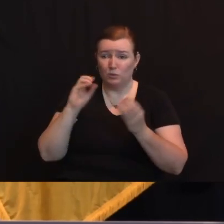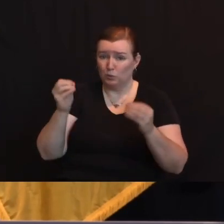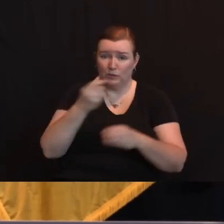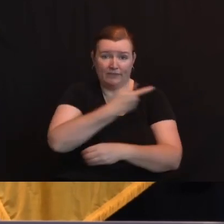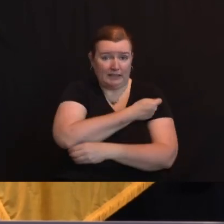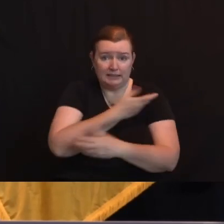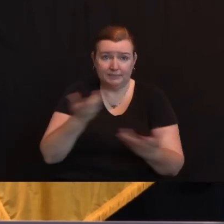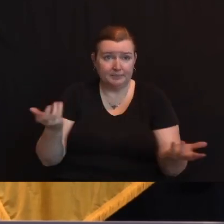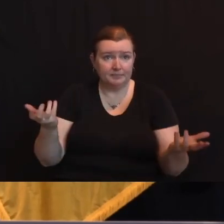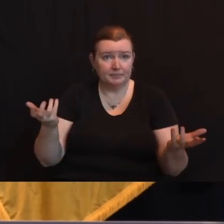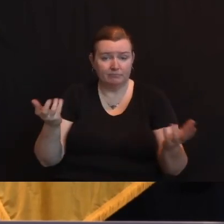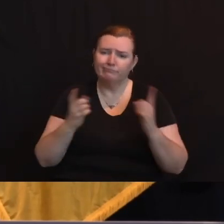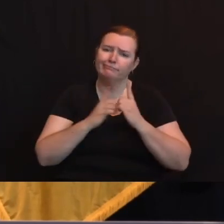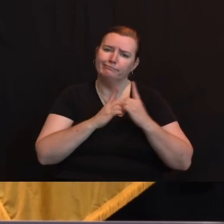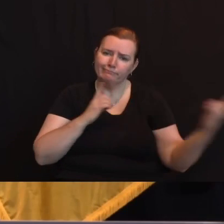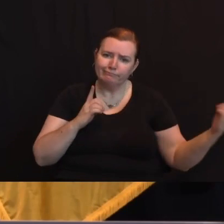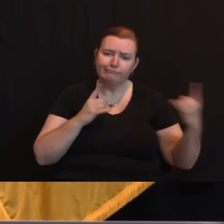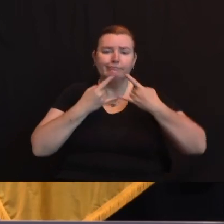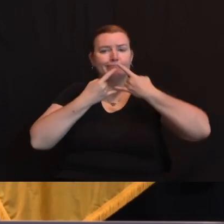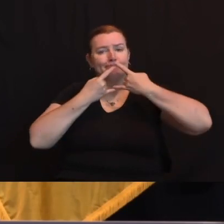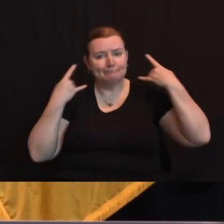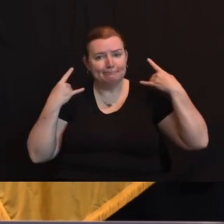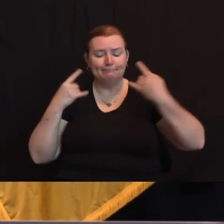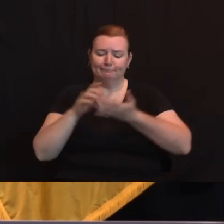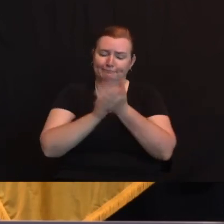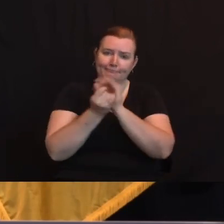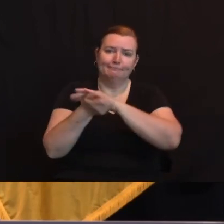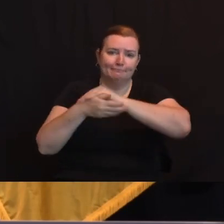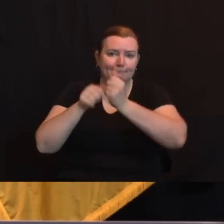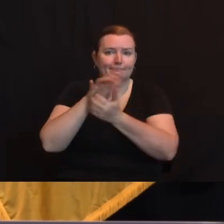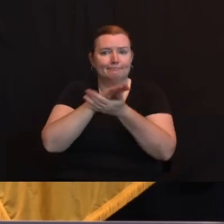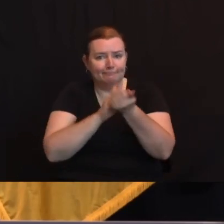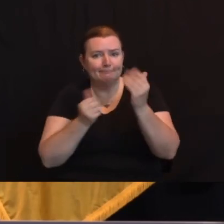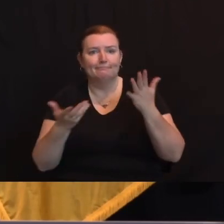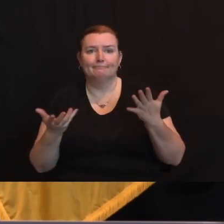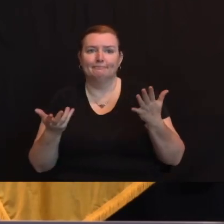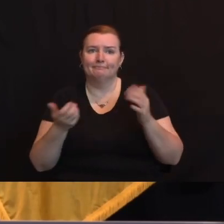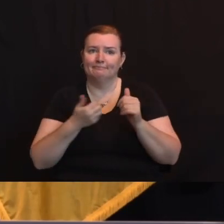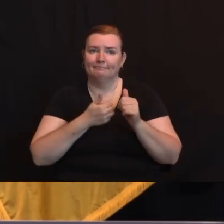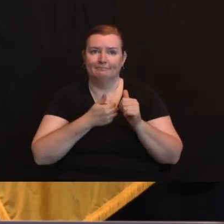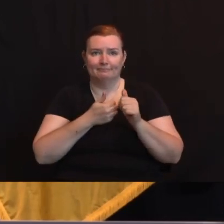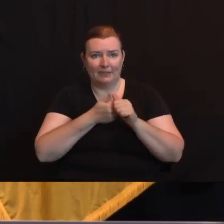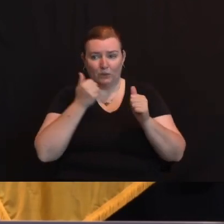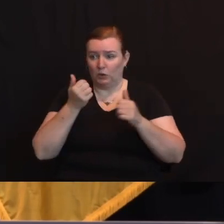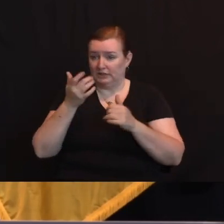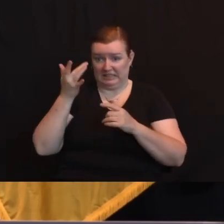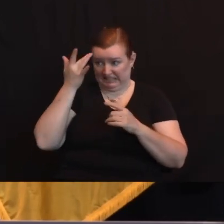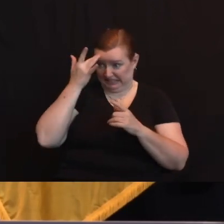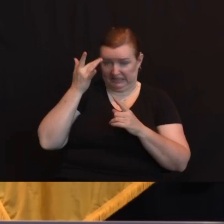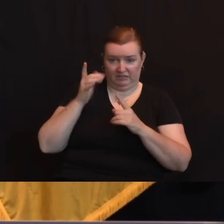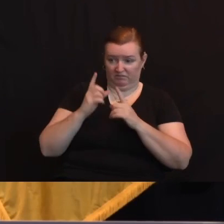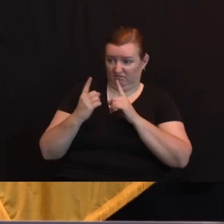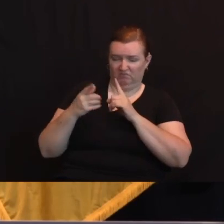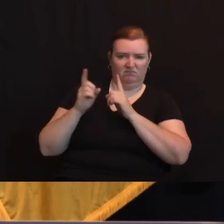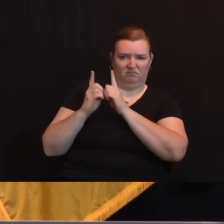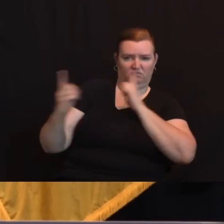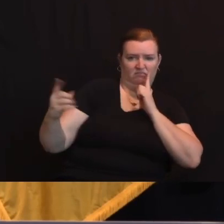Social distancing, face covering, wash your hands with soap and water, stay away from people if you don't feel well, get tested when in